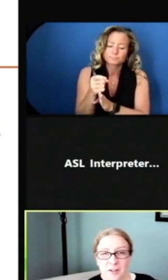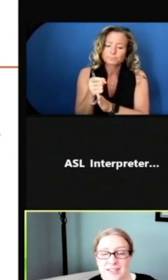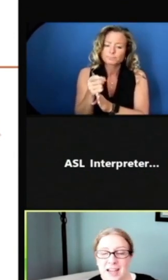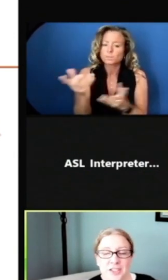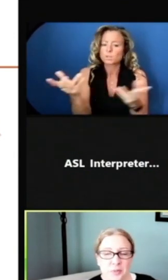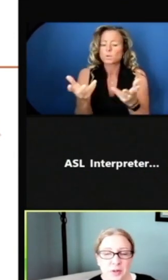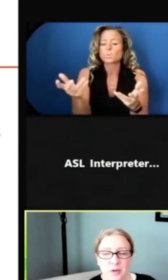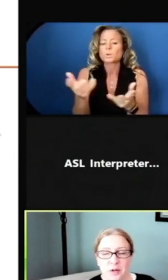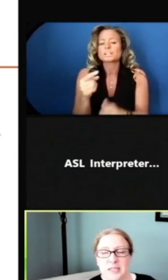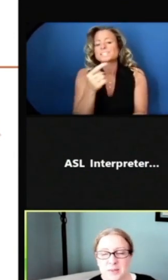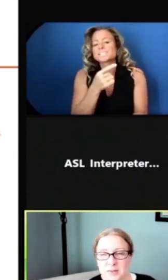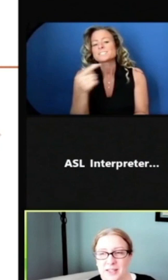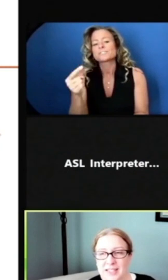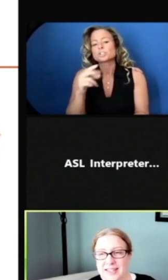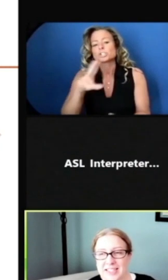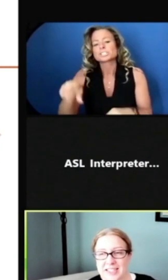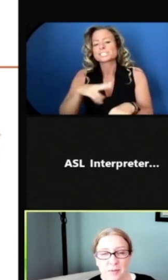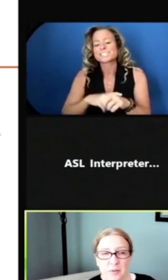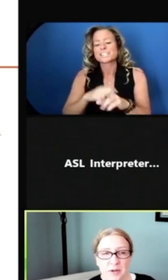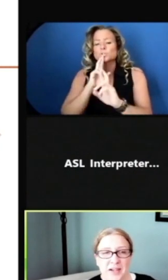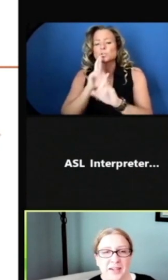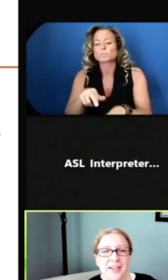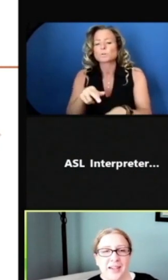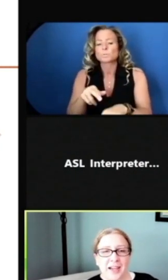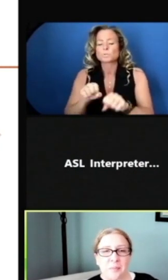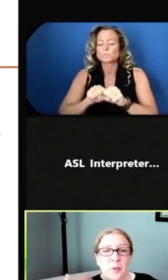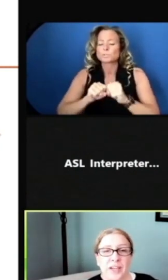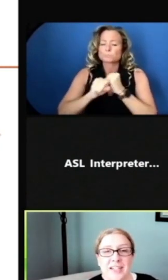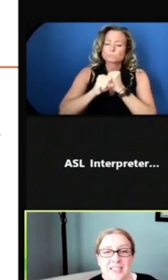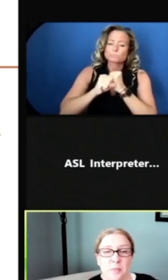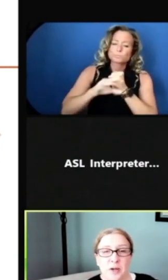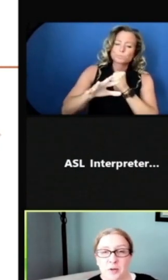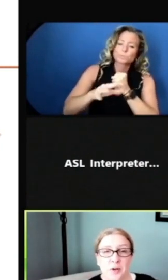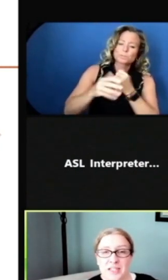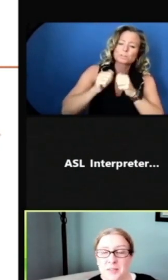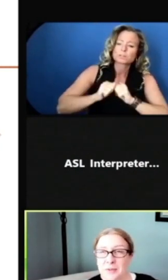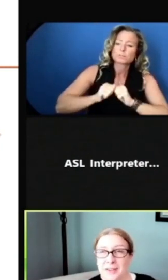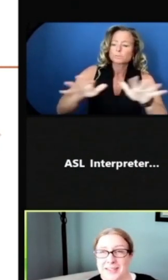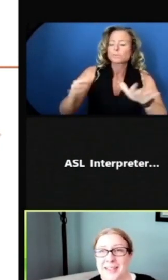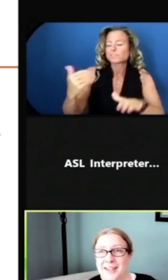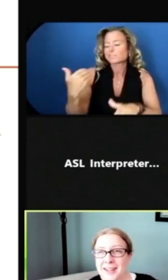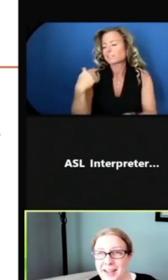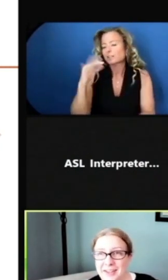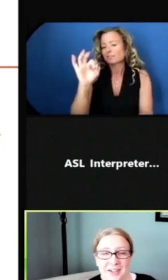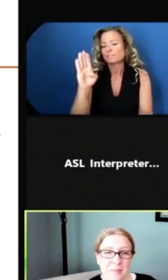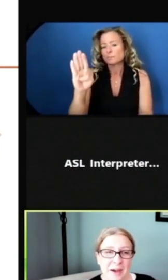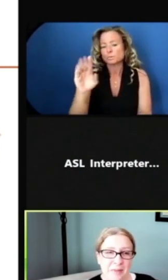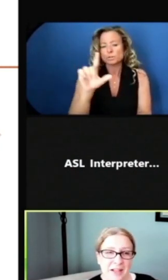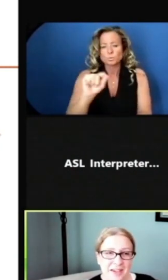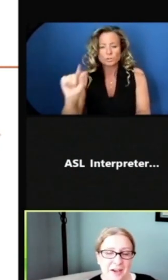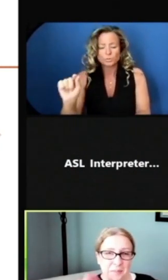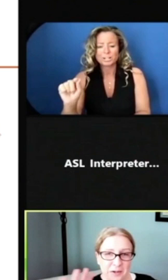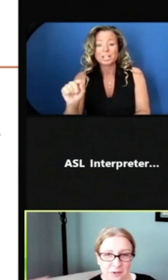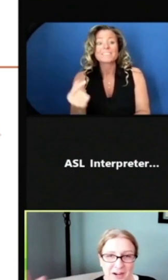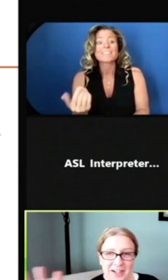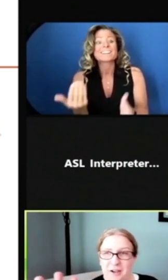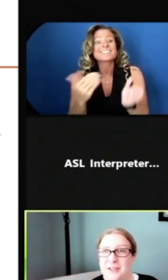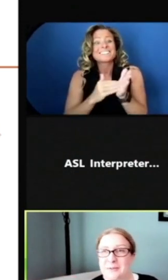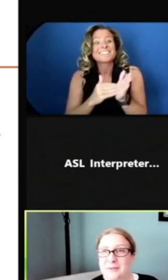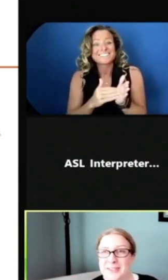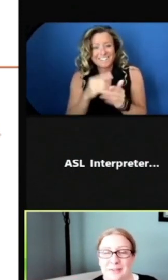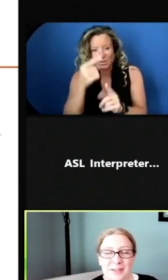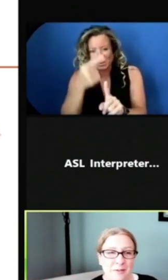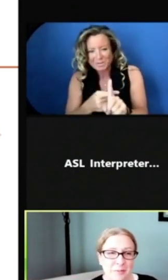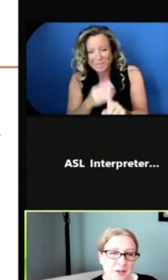from our first national report, which was released last February. We're getting to the point where we're going to be releasing another in about a month, but for right